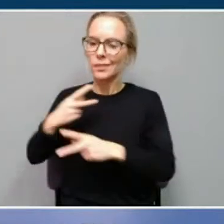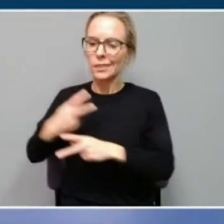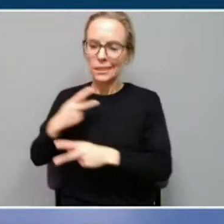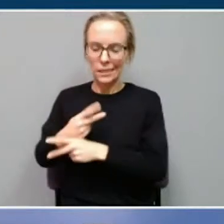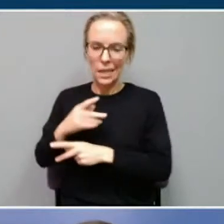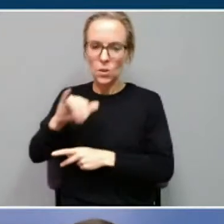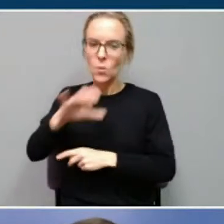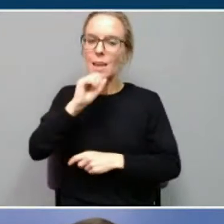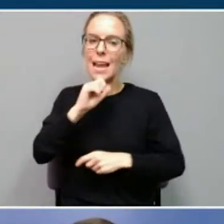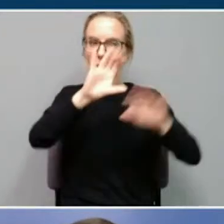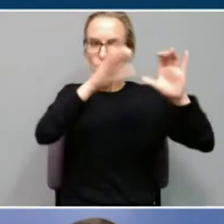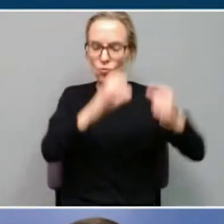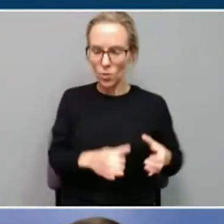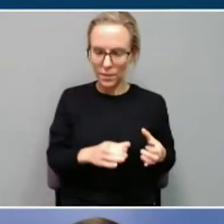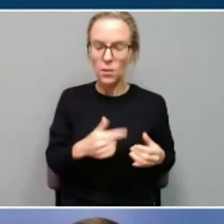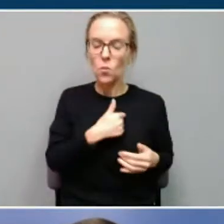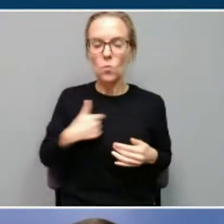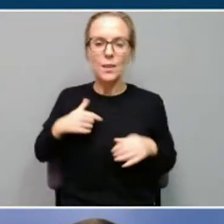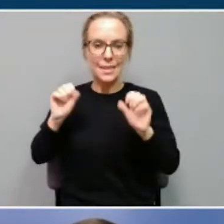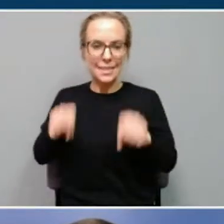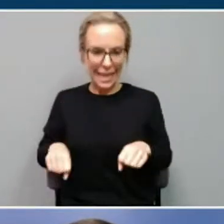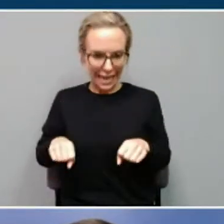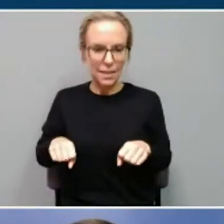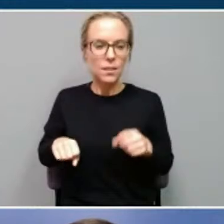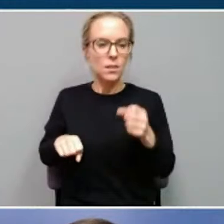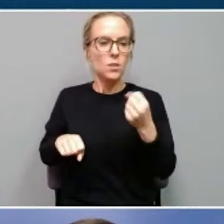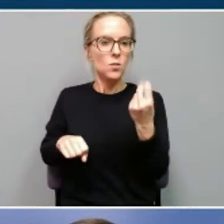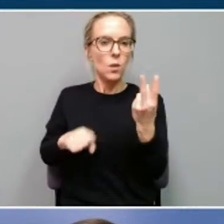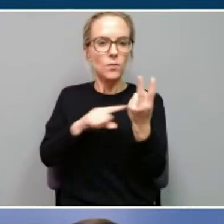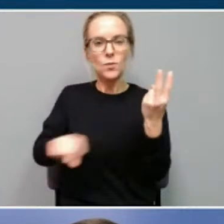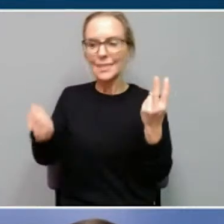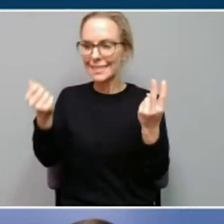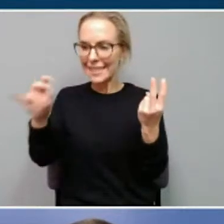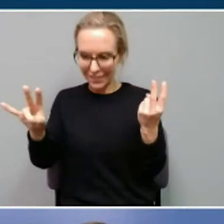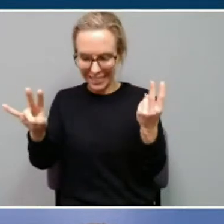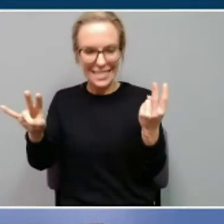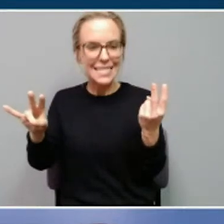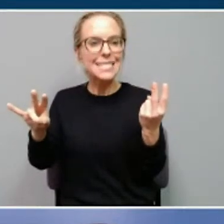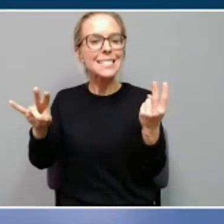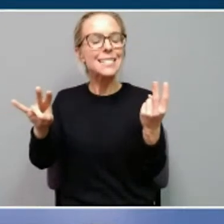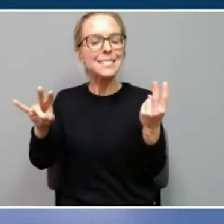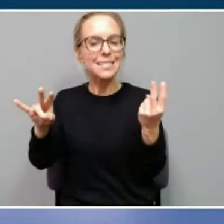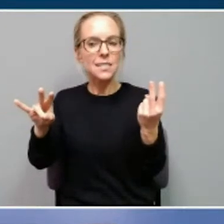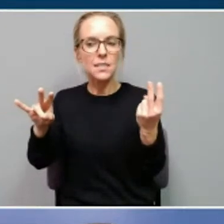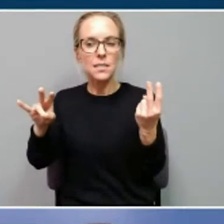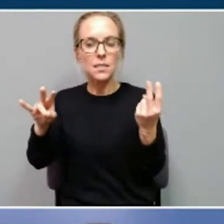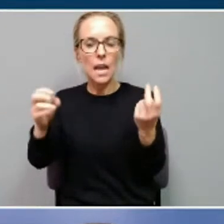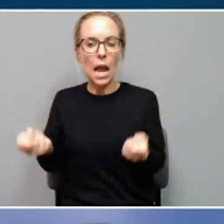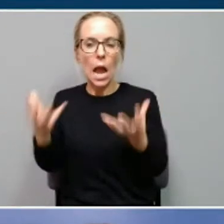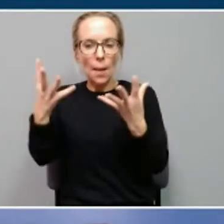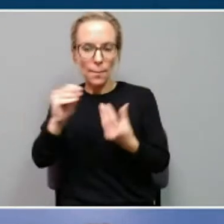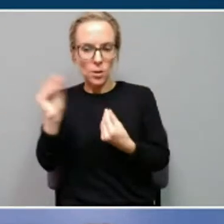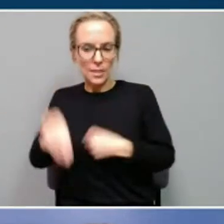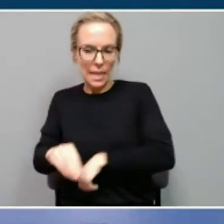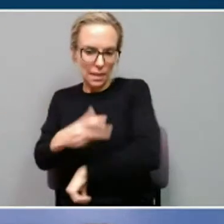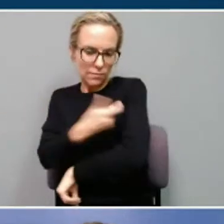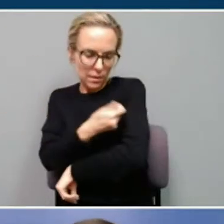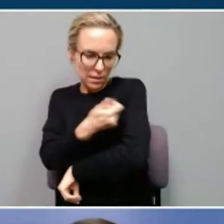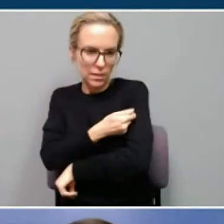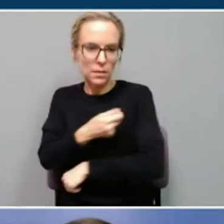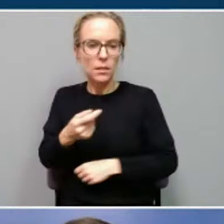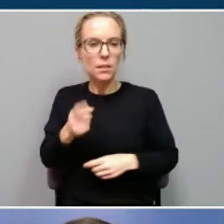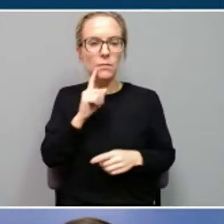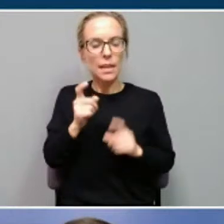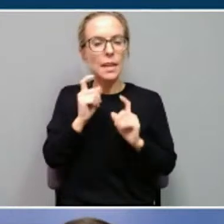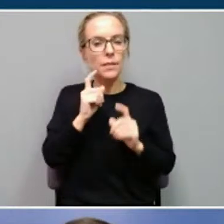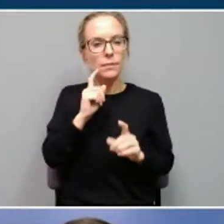We will then be able to get 12 to 17 and give a very accurate all eligible Kentuckians